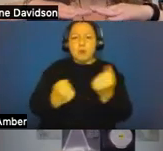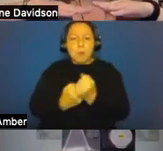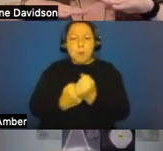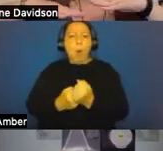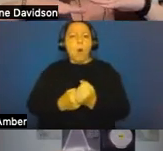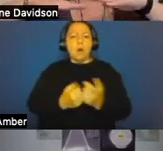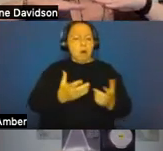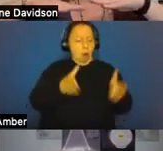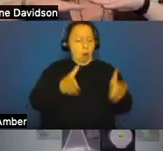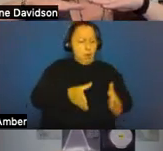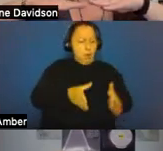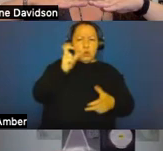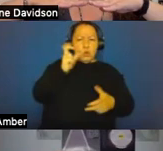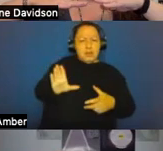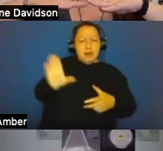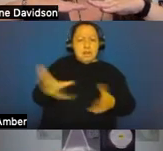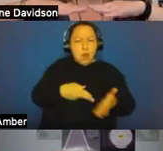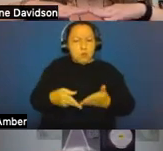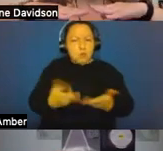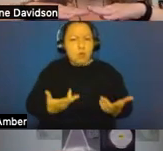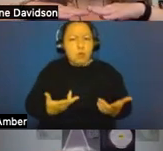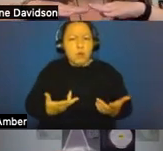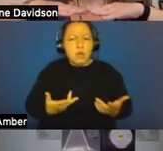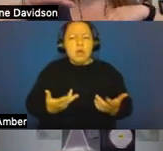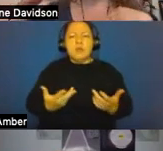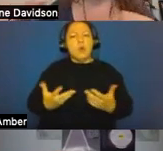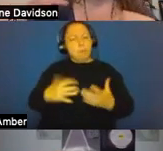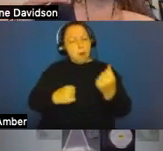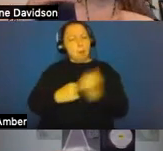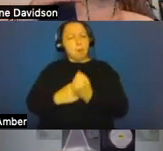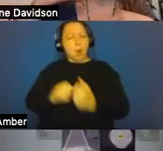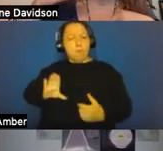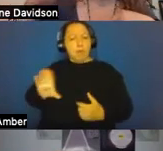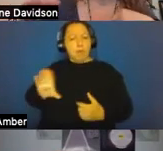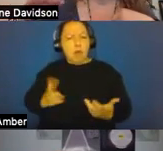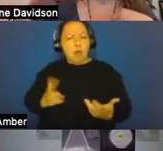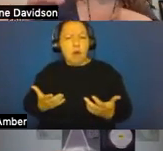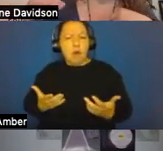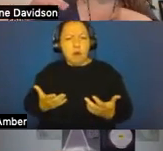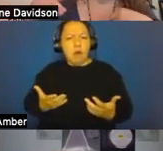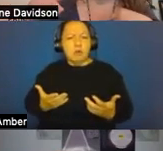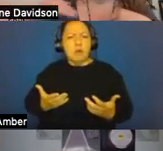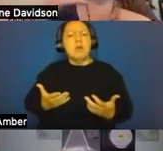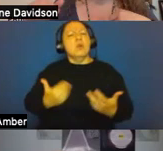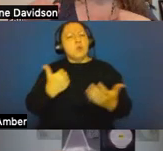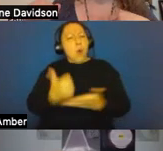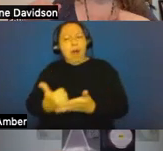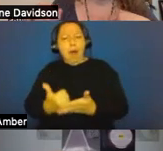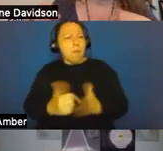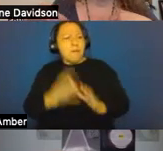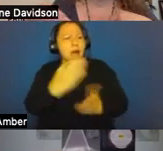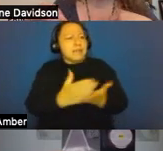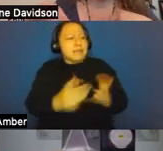their truth, to be in their corner, to help them get some kind of resource. Maybe they want to report